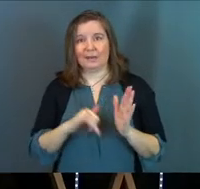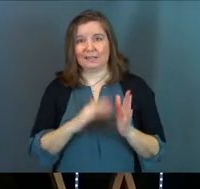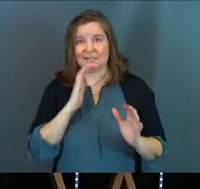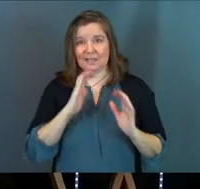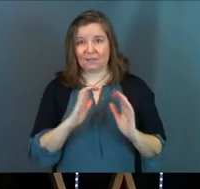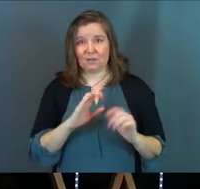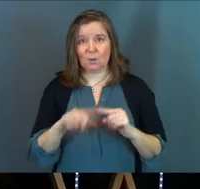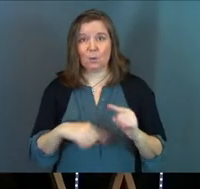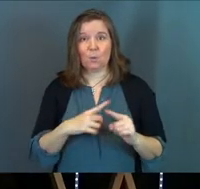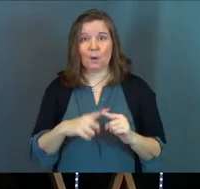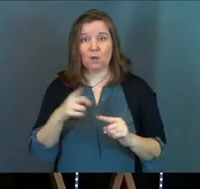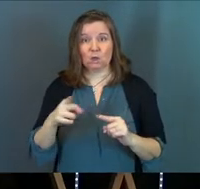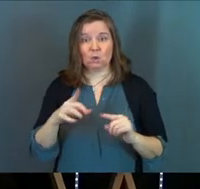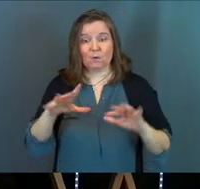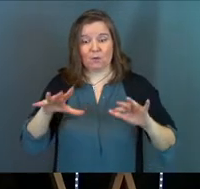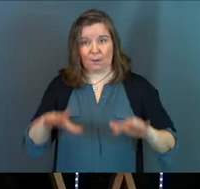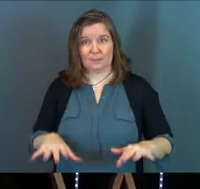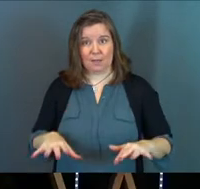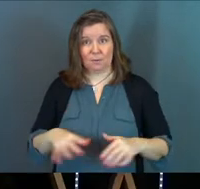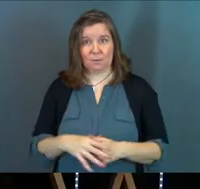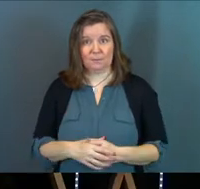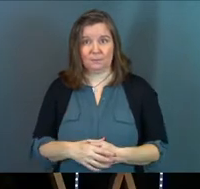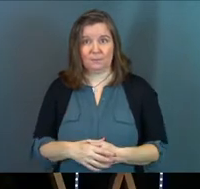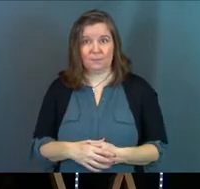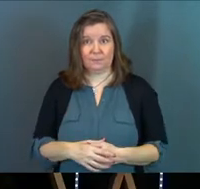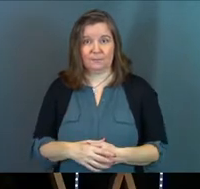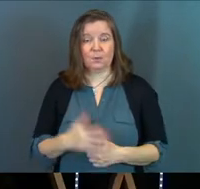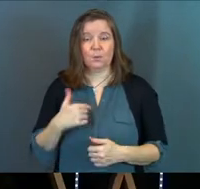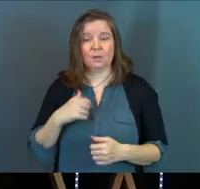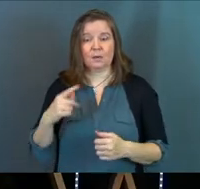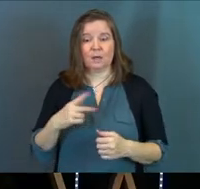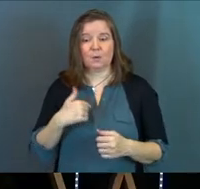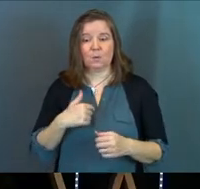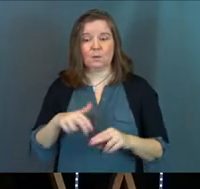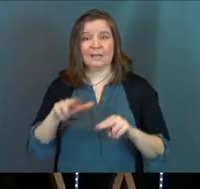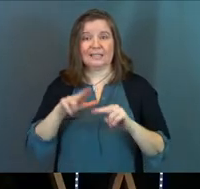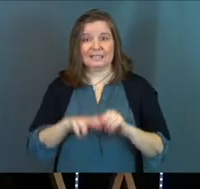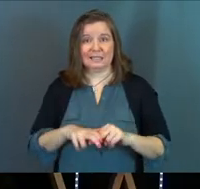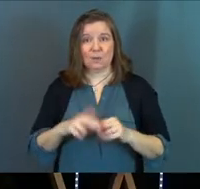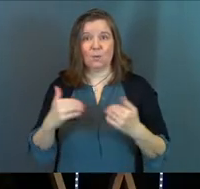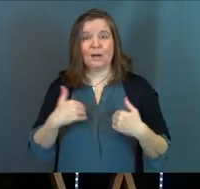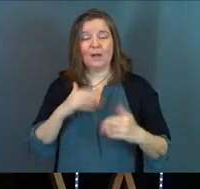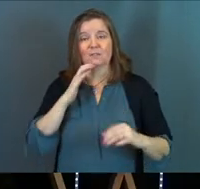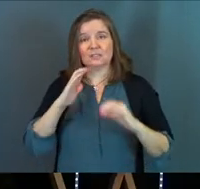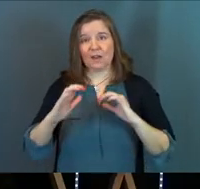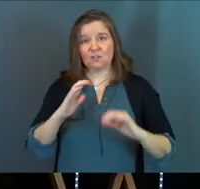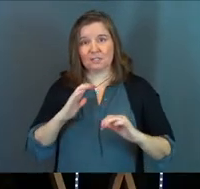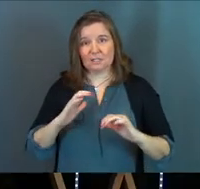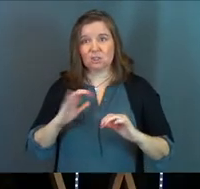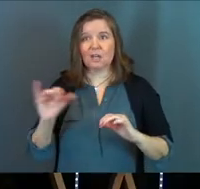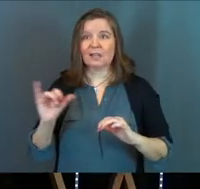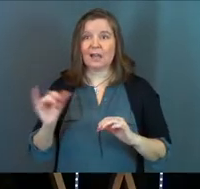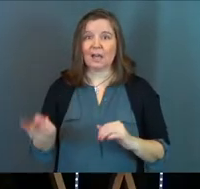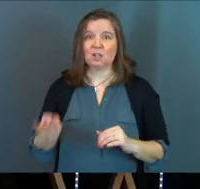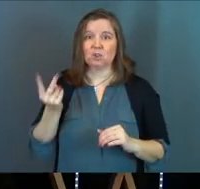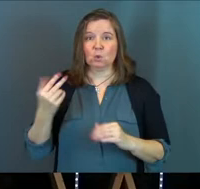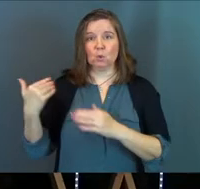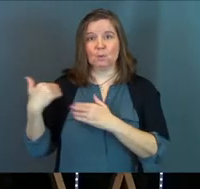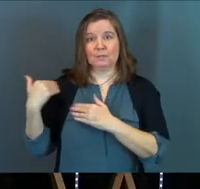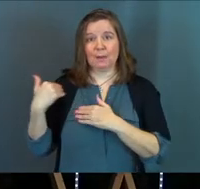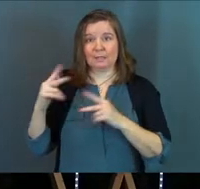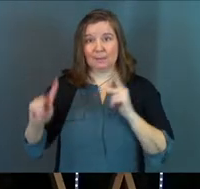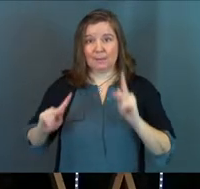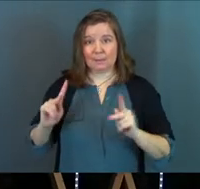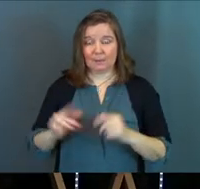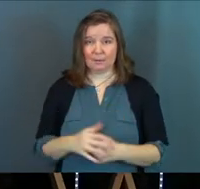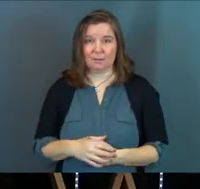this conversation when you've calmed down. We're going to come and we're going to sit down. We're going to have this conversation like two responsible